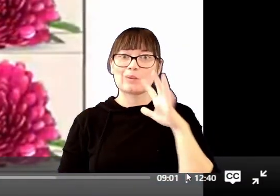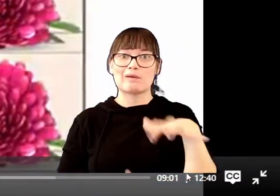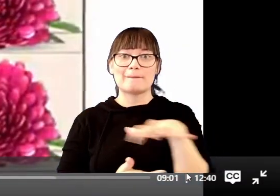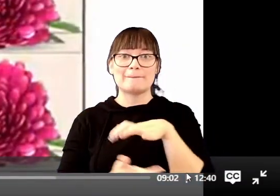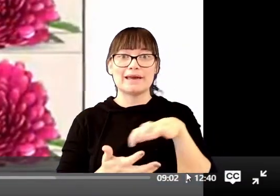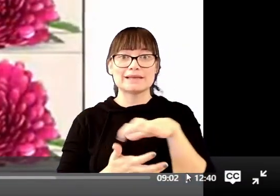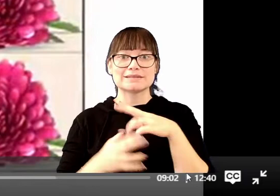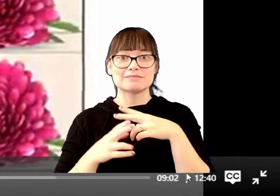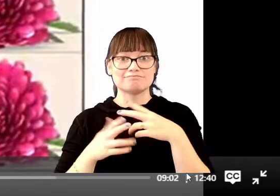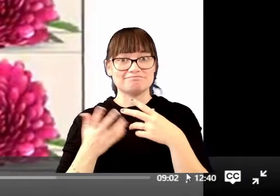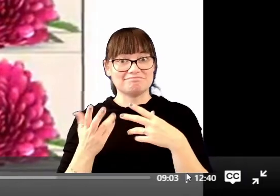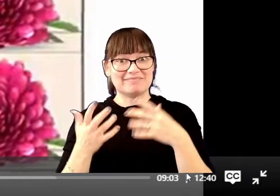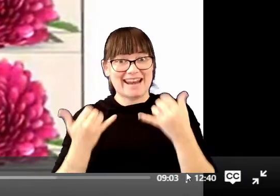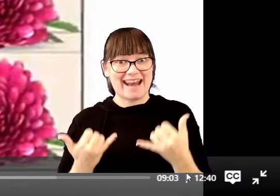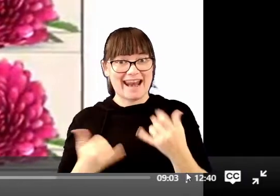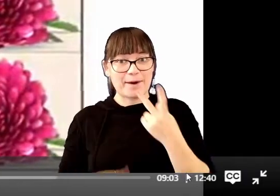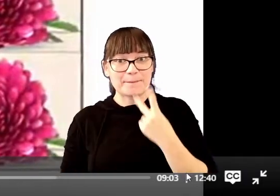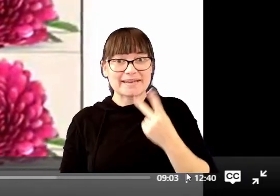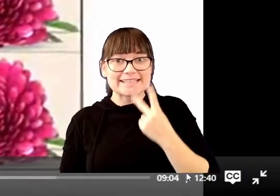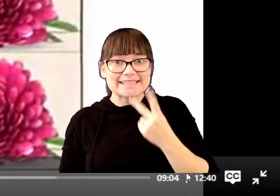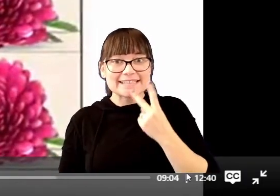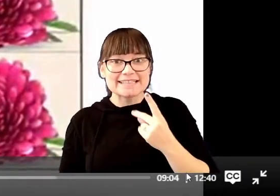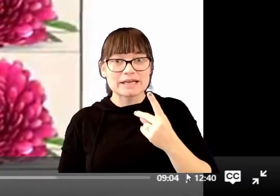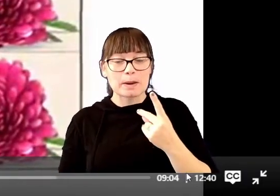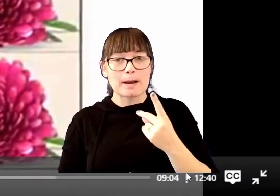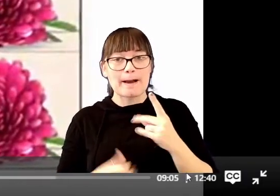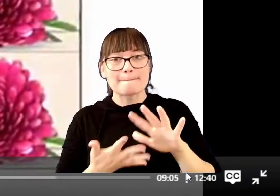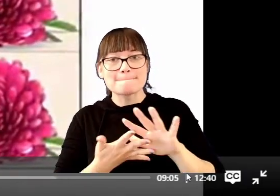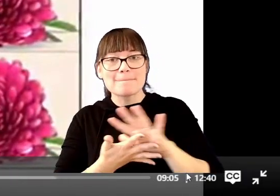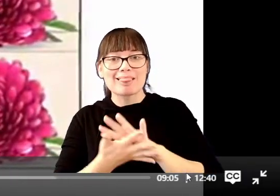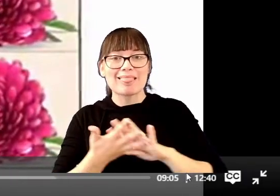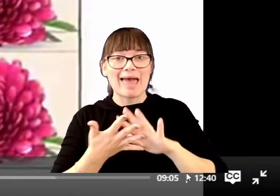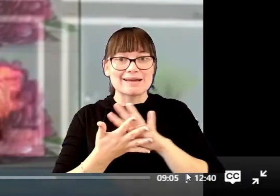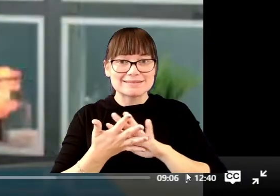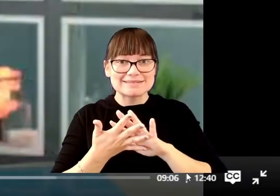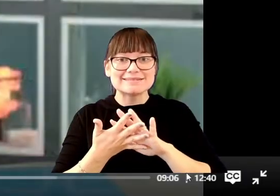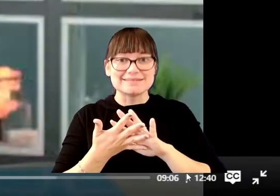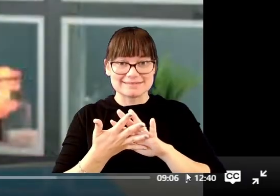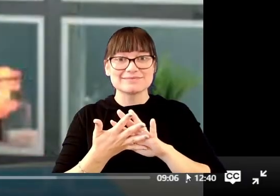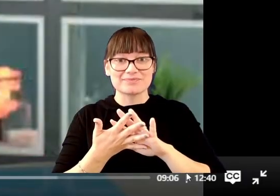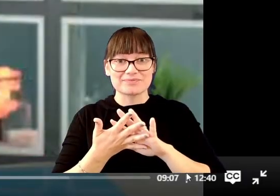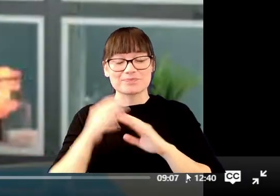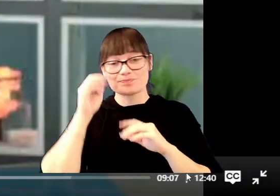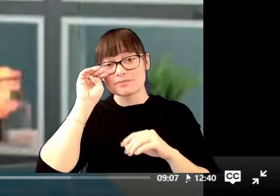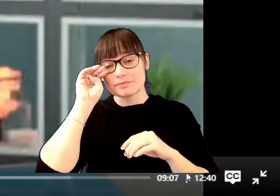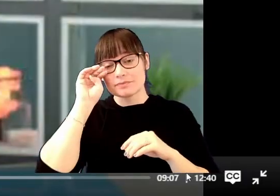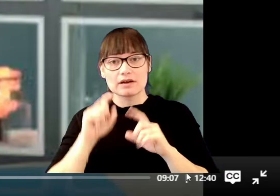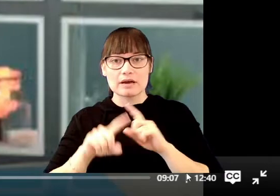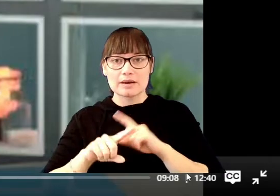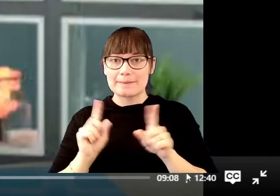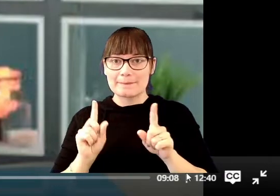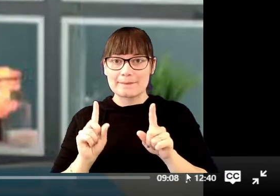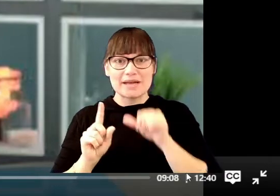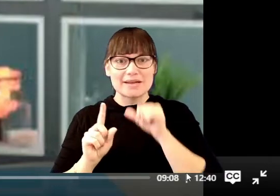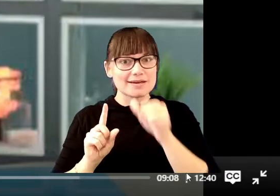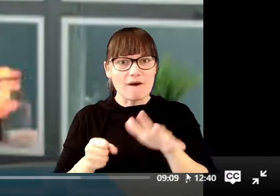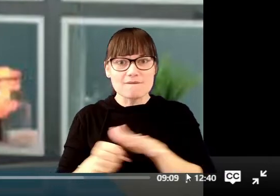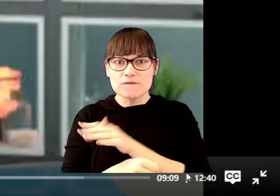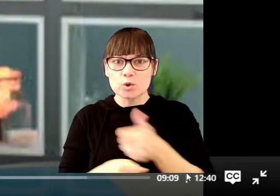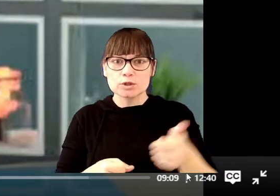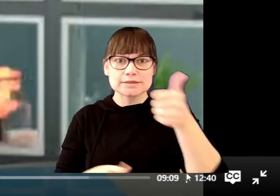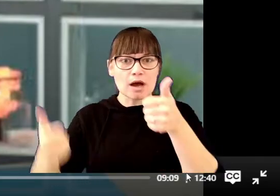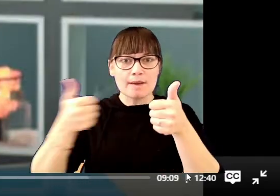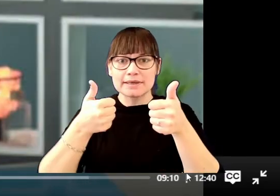up with a pink flower. You wind up with a blending. And again, as the name implies, neither one is completely dominant over the